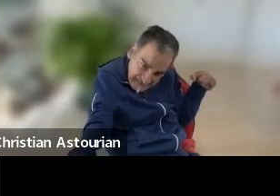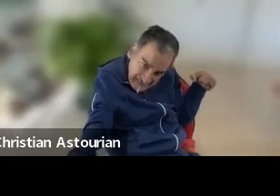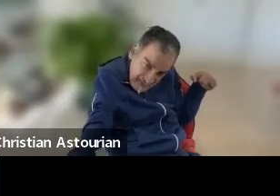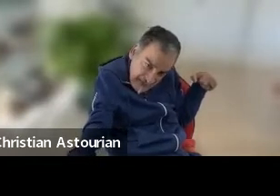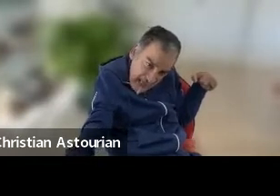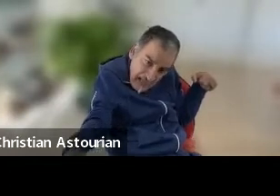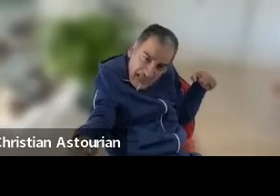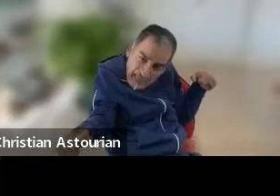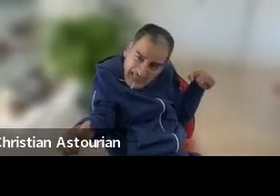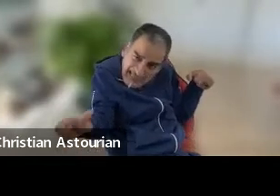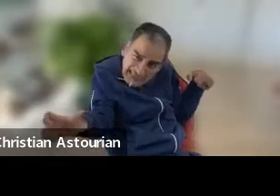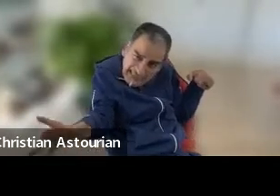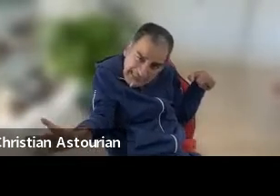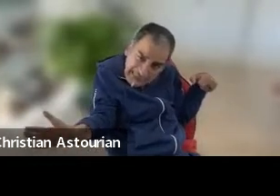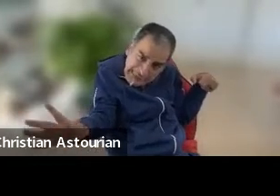vaccinated.